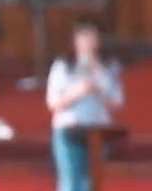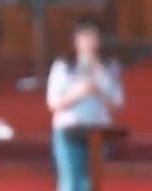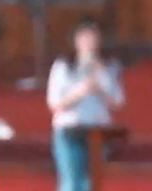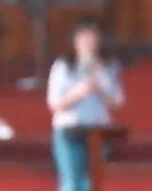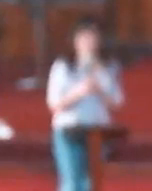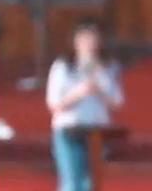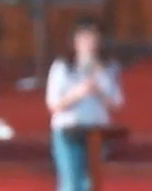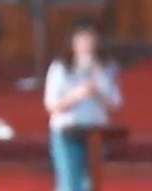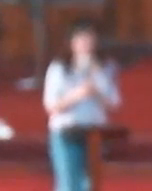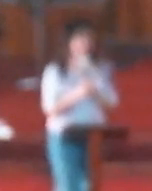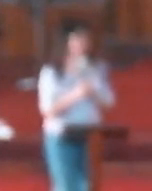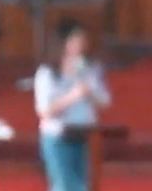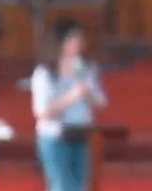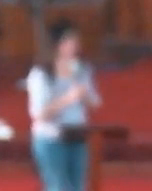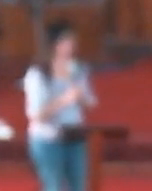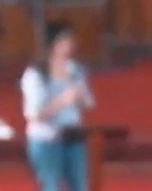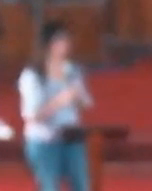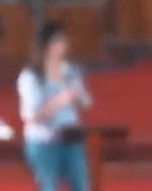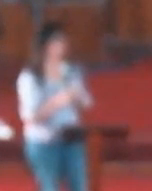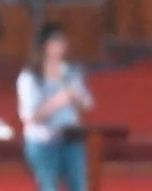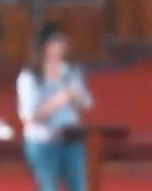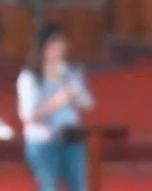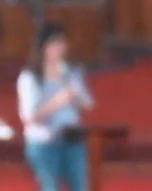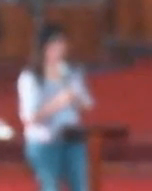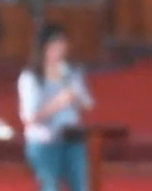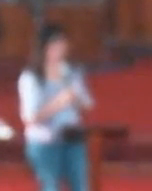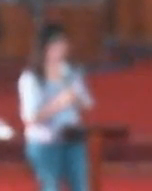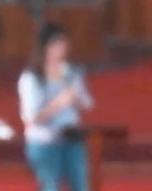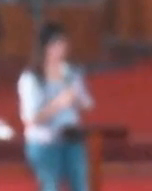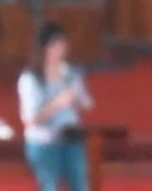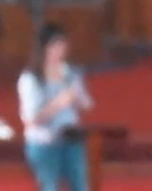bind on earth will be bound in heaven. Hania.